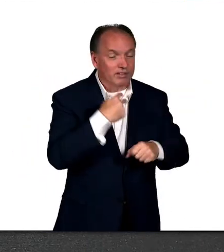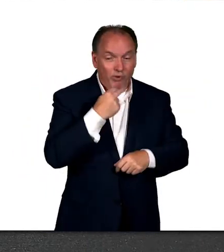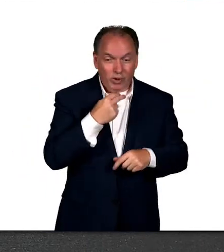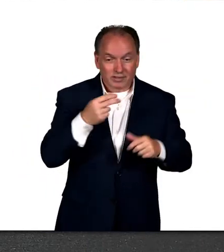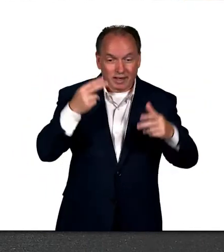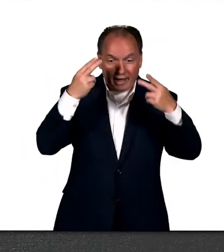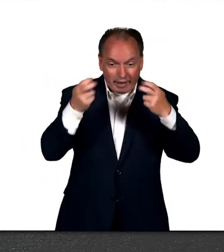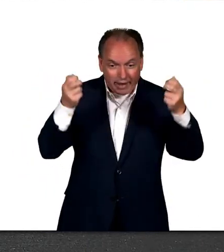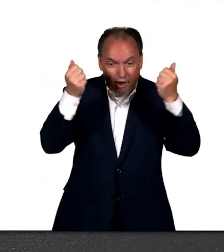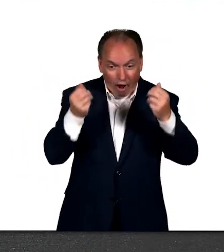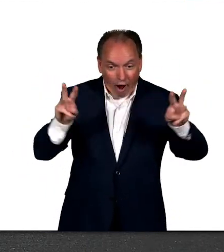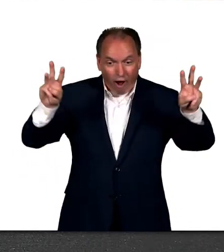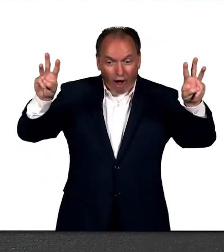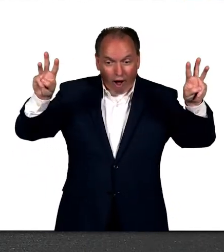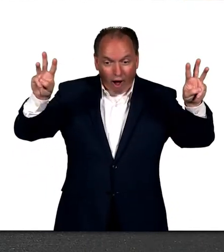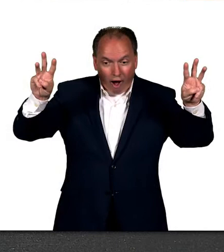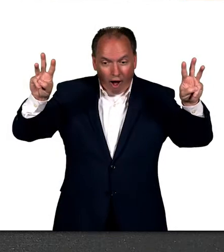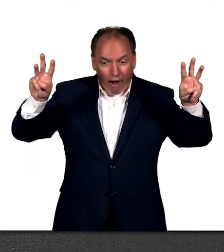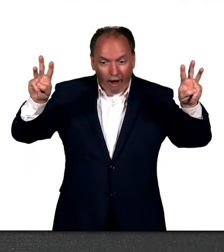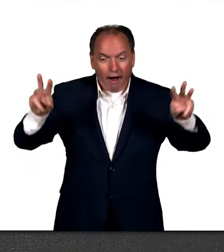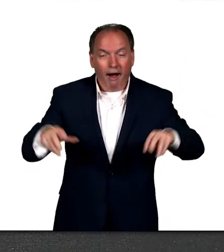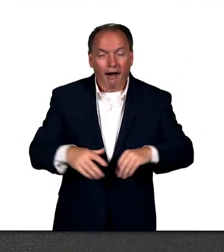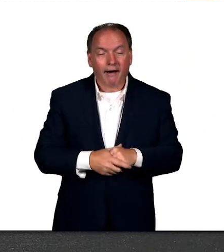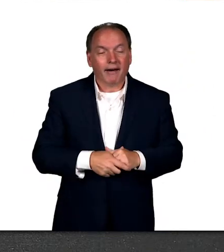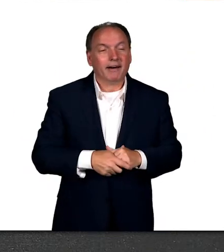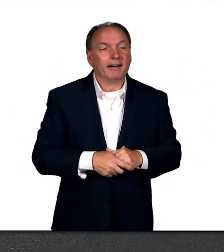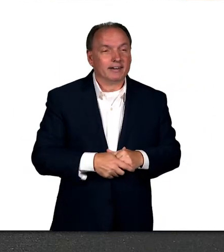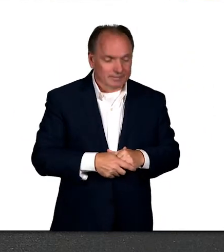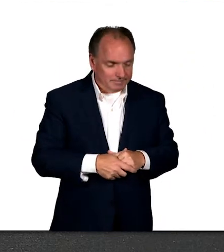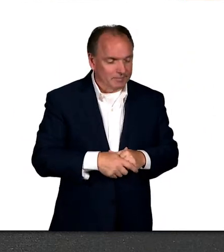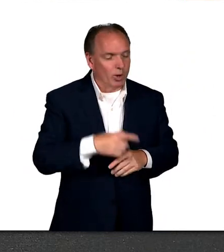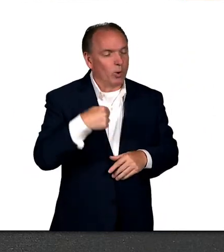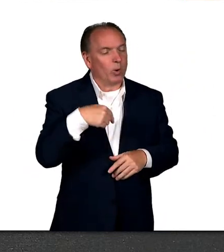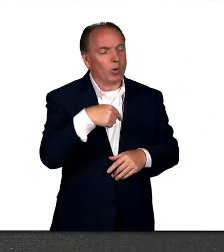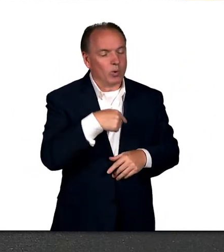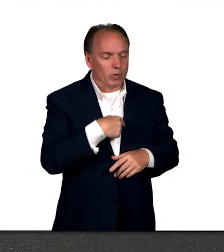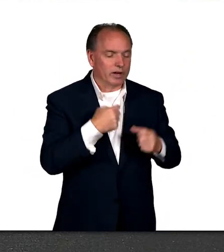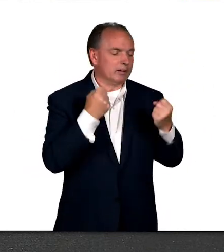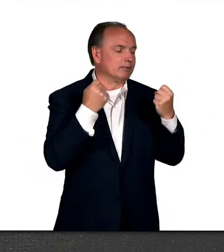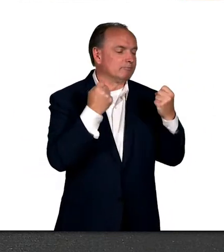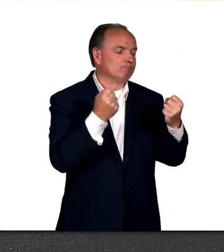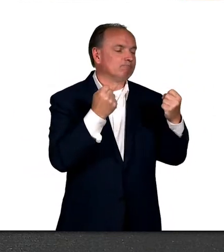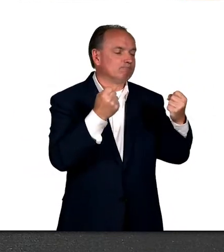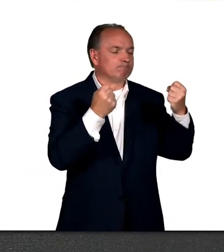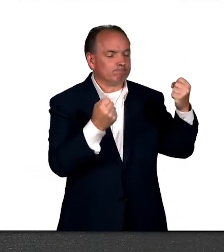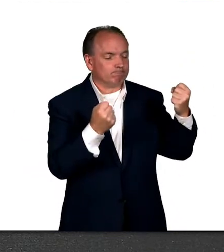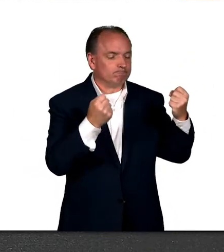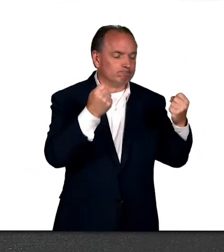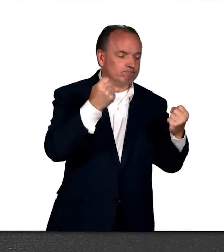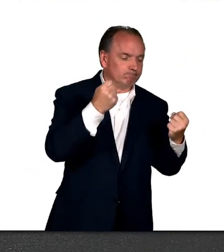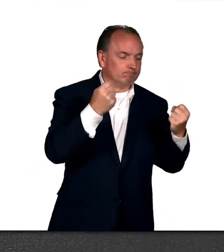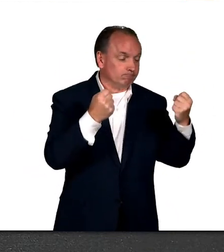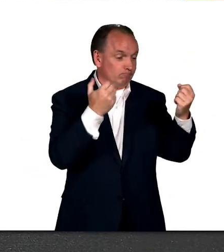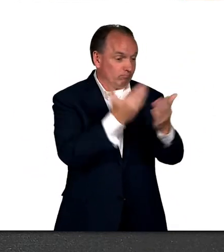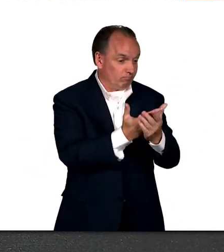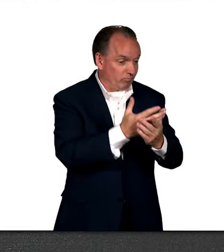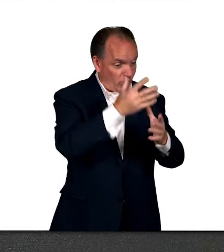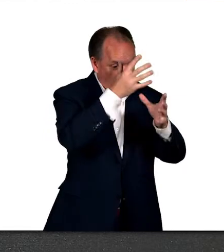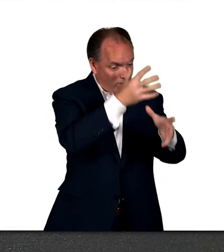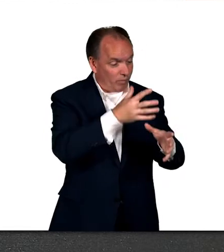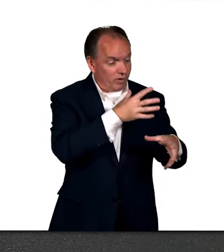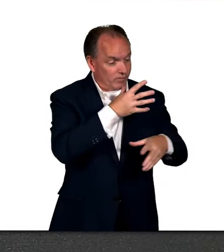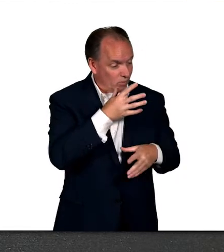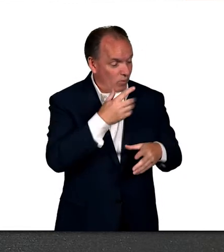a sound like this. Hee-haw, hee-haw. Oh, we're on the way. We're on the way. On the way to